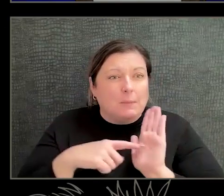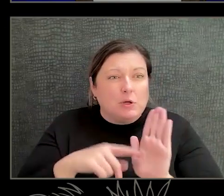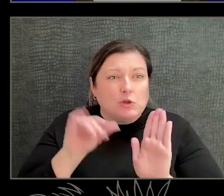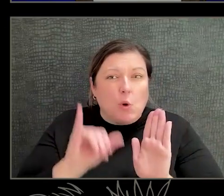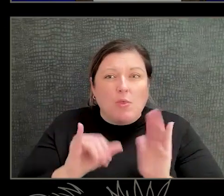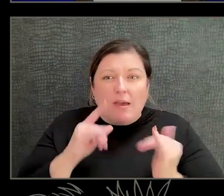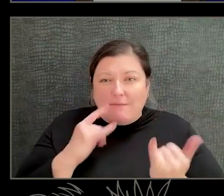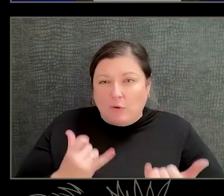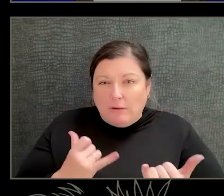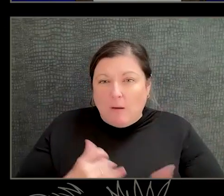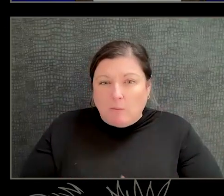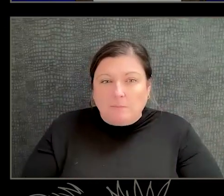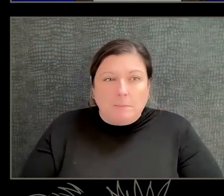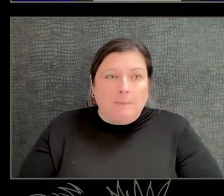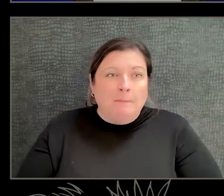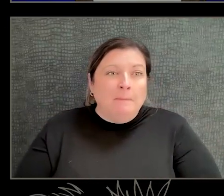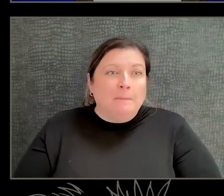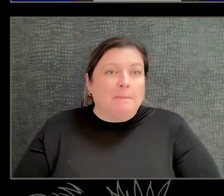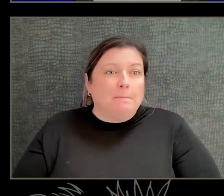the meantime.